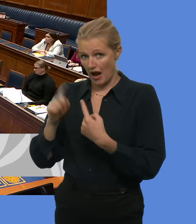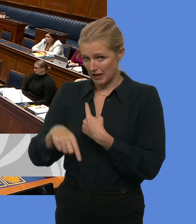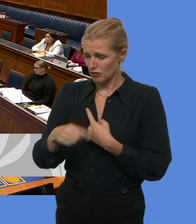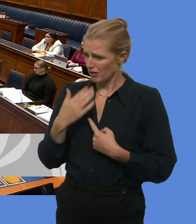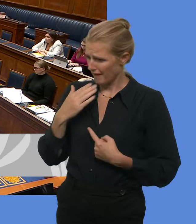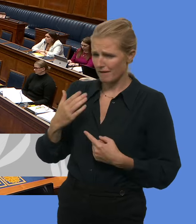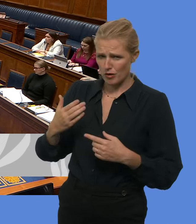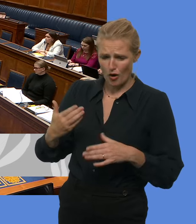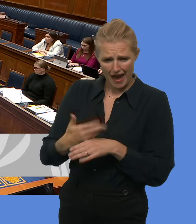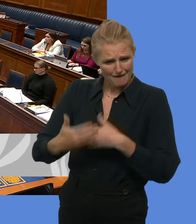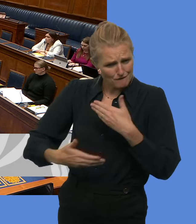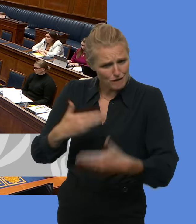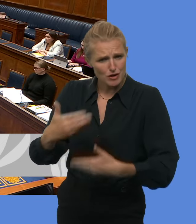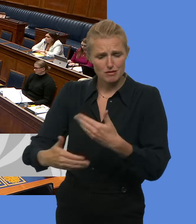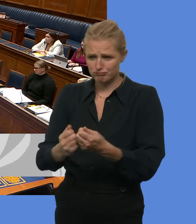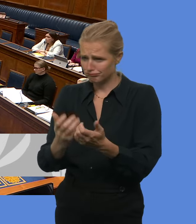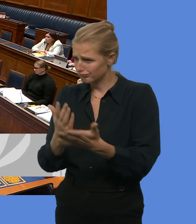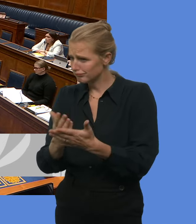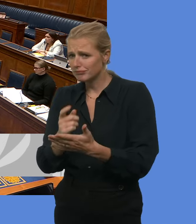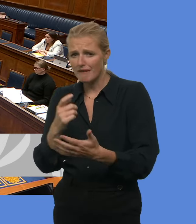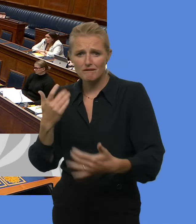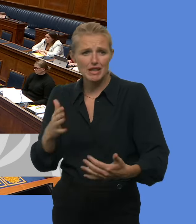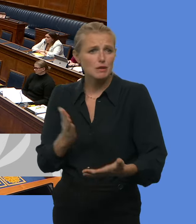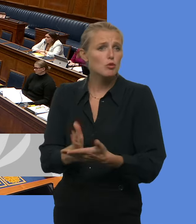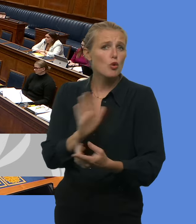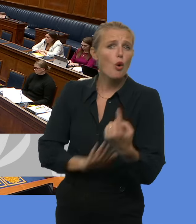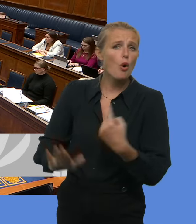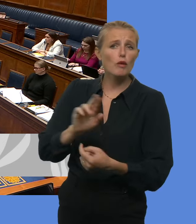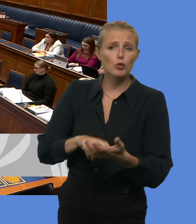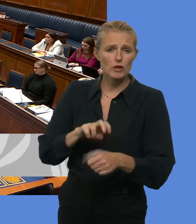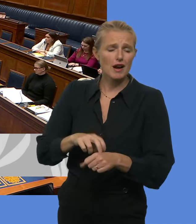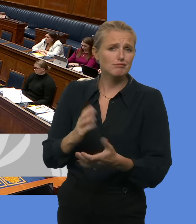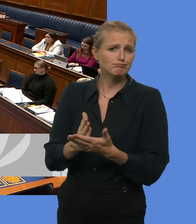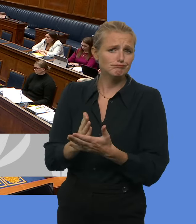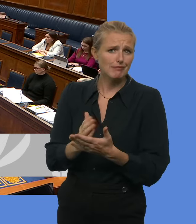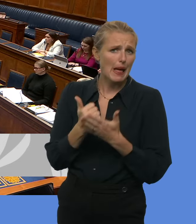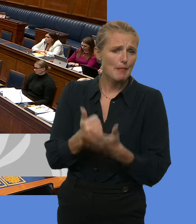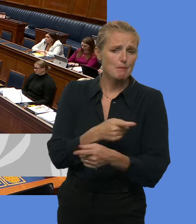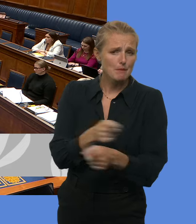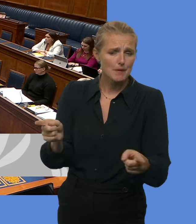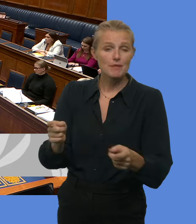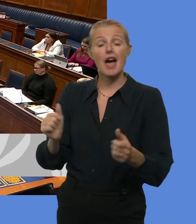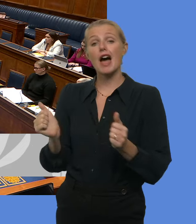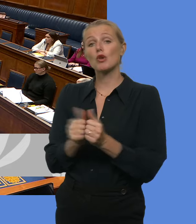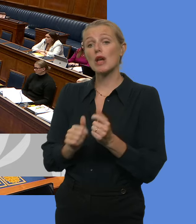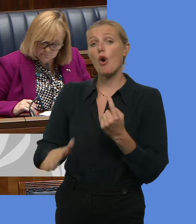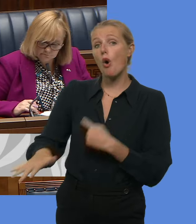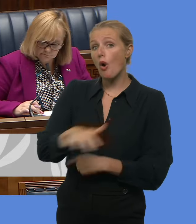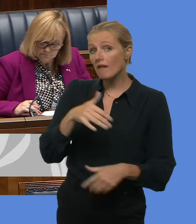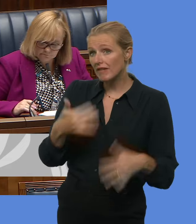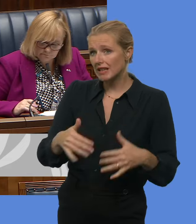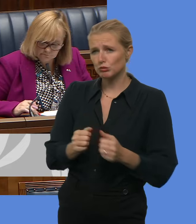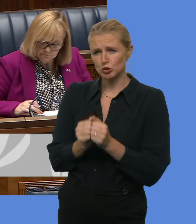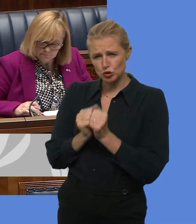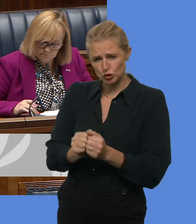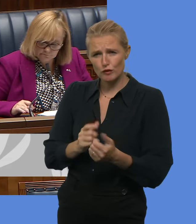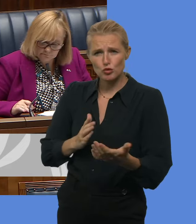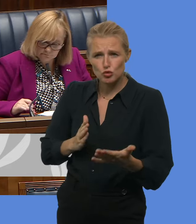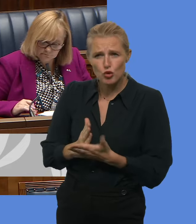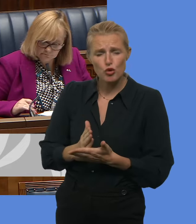for the victims across Northern Ireland. Would the Deputy First Minister agree with me that all victims in Northern Ireland deserve truth and